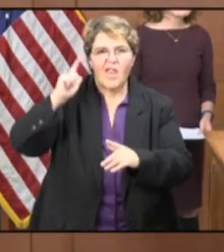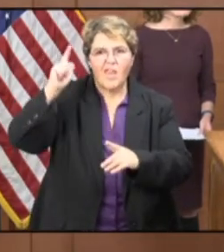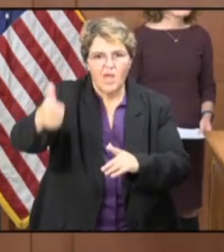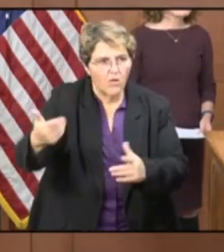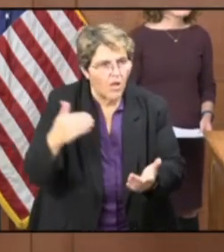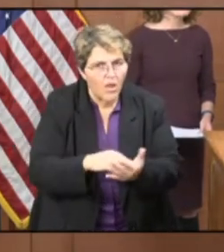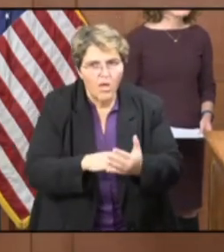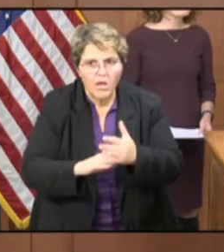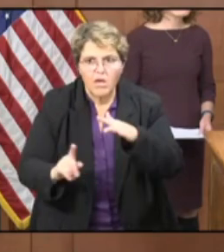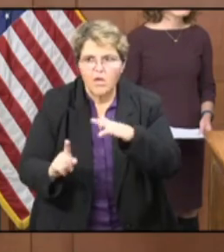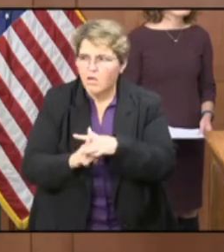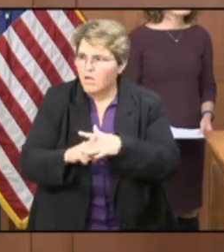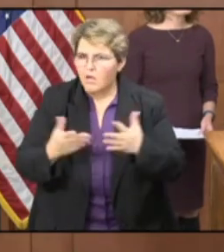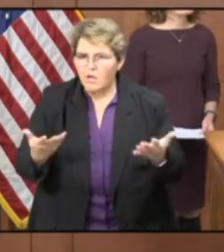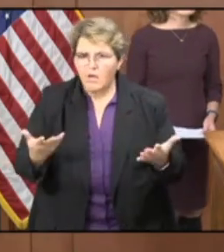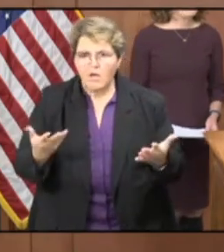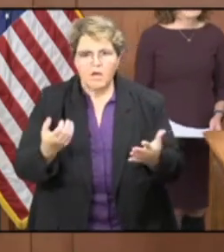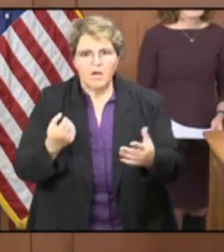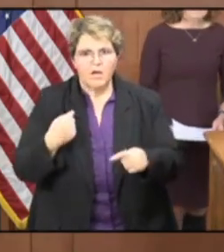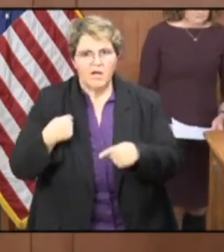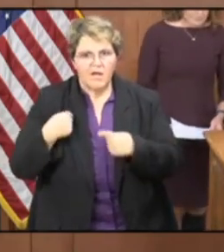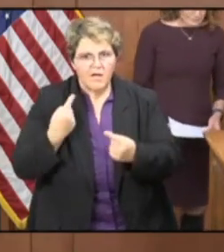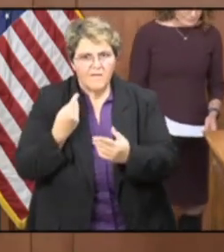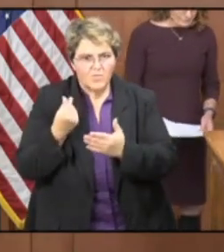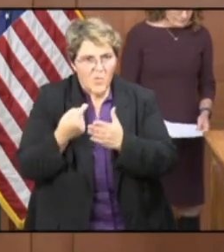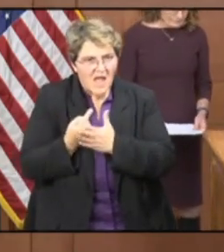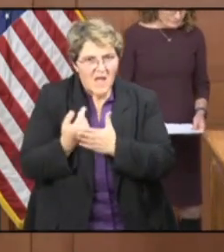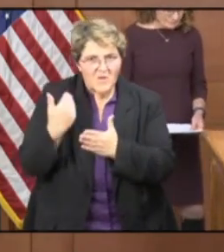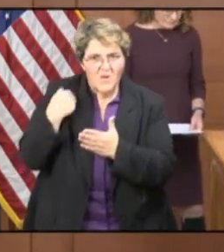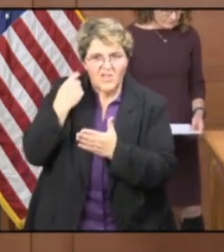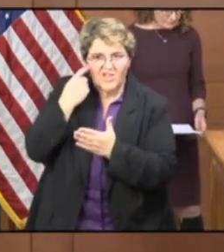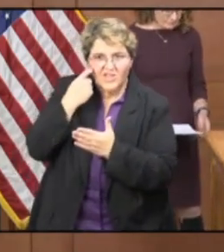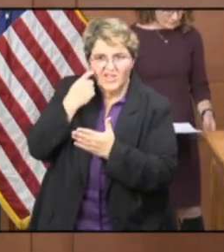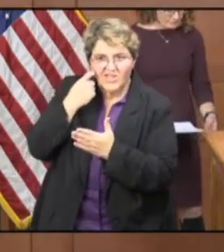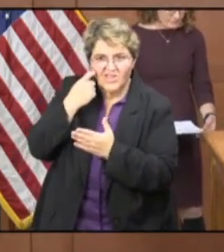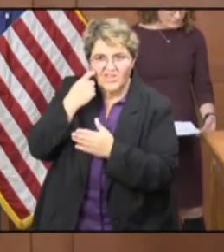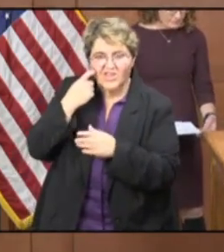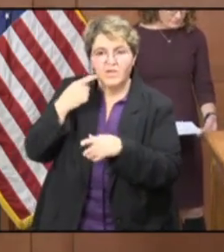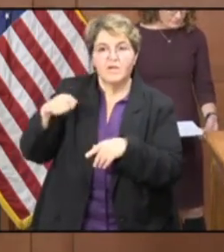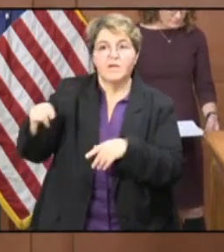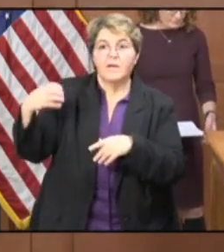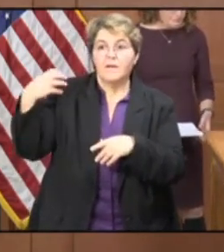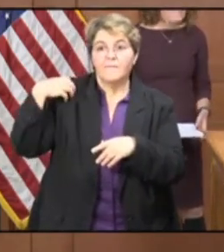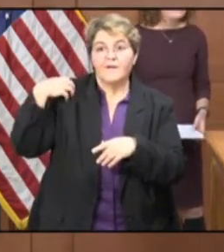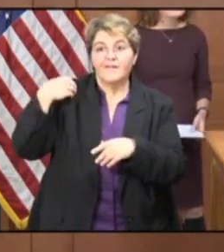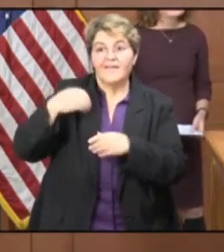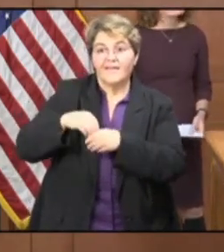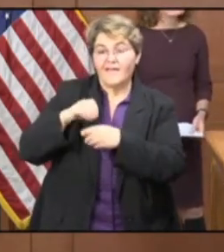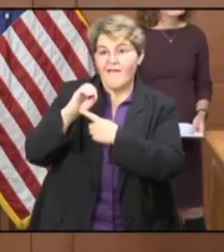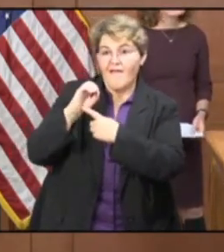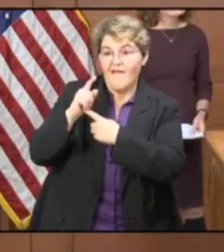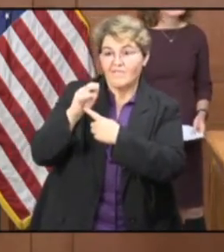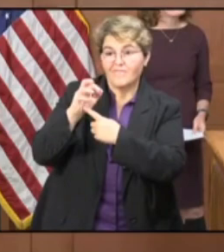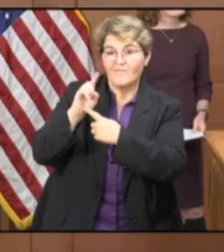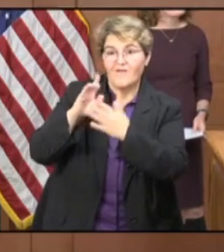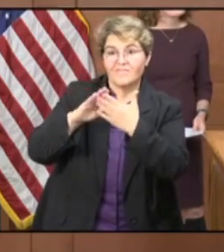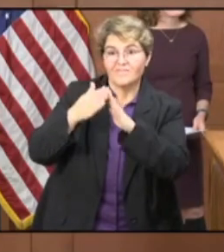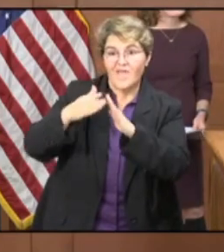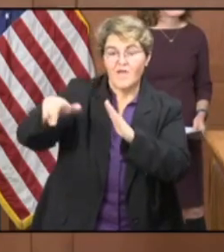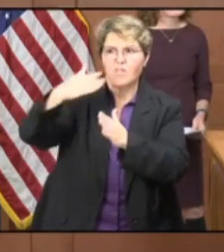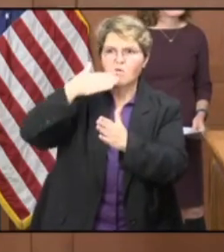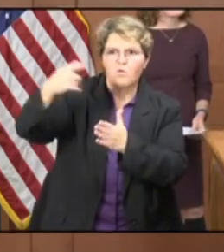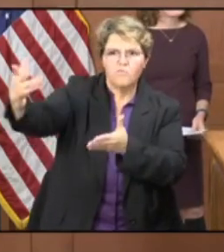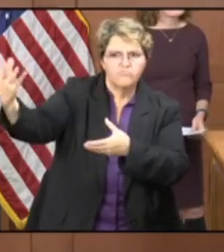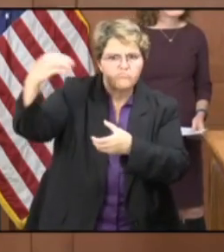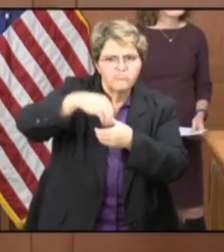of hours ago, I heard from George Temple, the mayor down in Oxford, saying, thanks for your help with the severe flooding. Now we have a